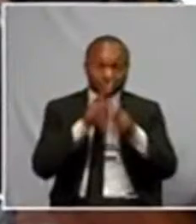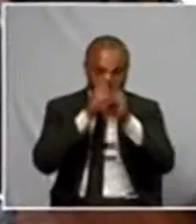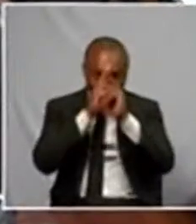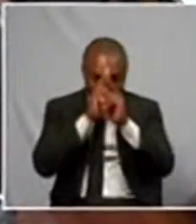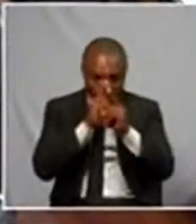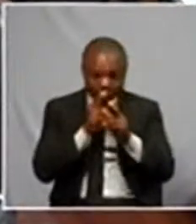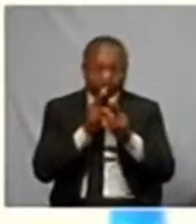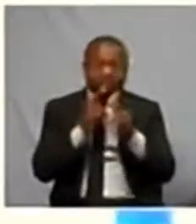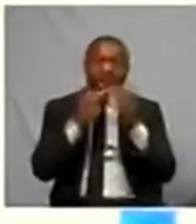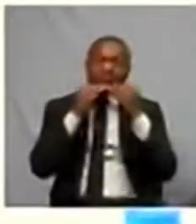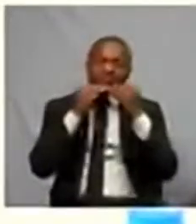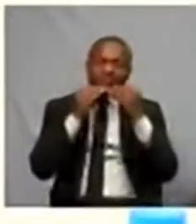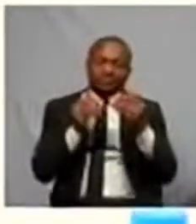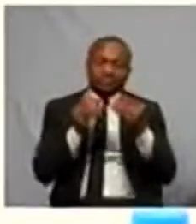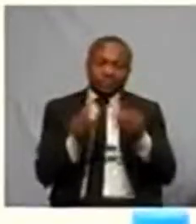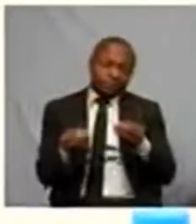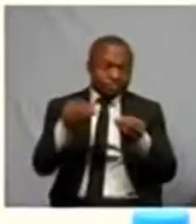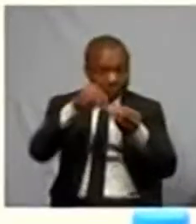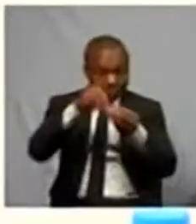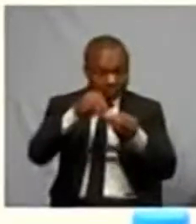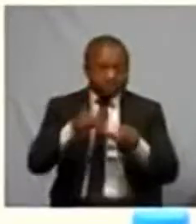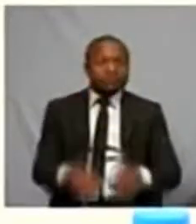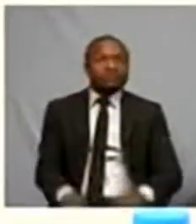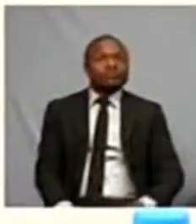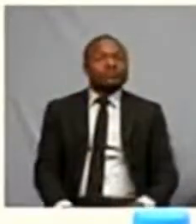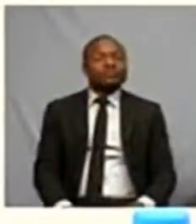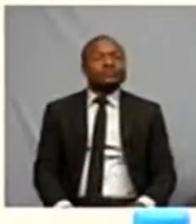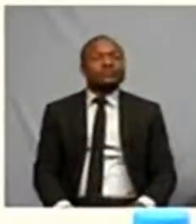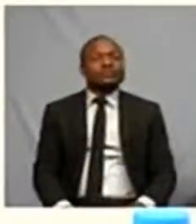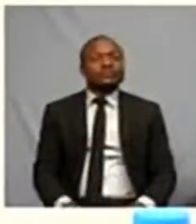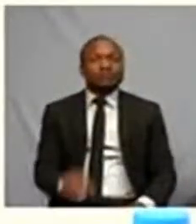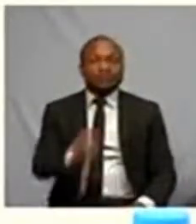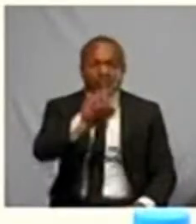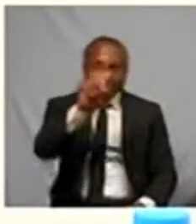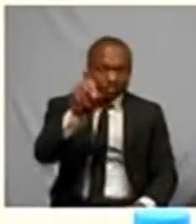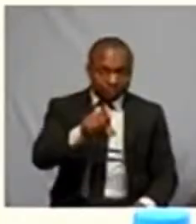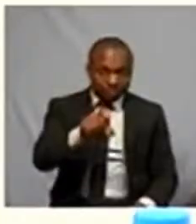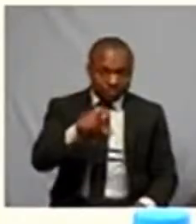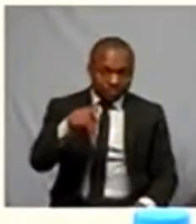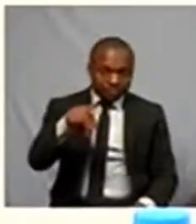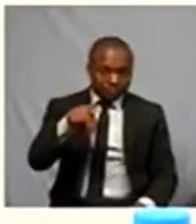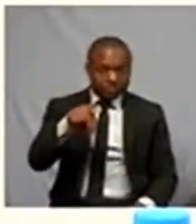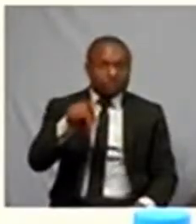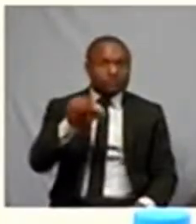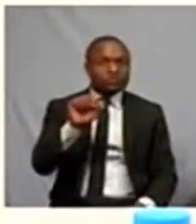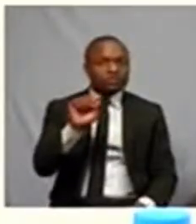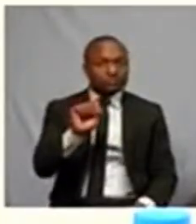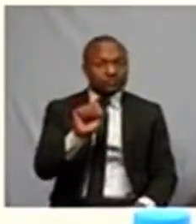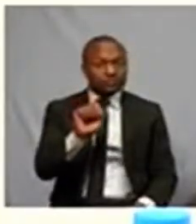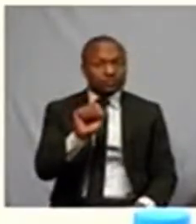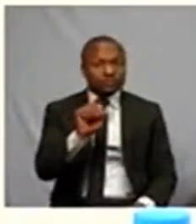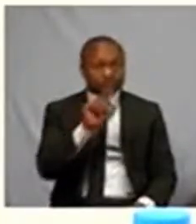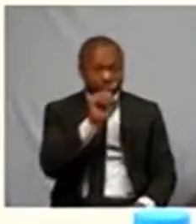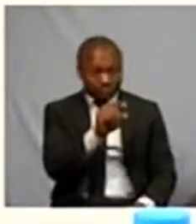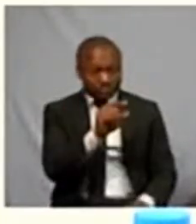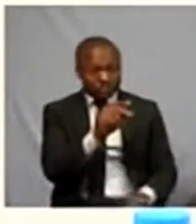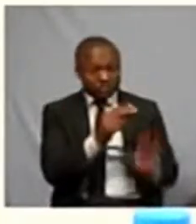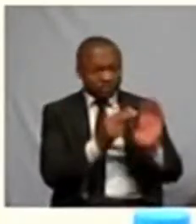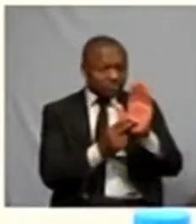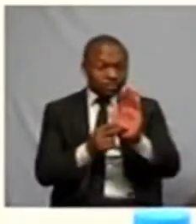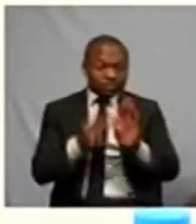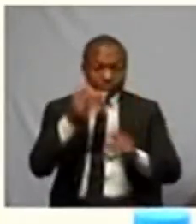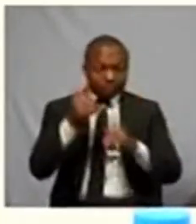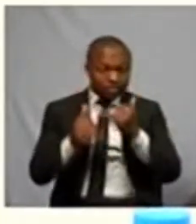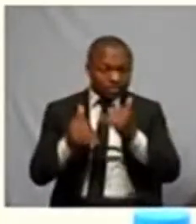Honorable. I want to add also a question, PS. You've indicated in the conclusion